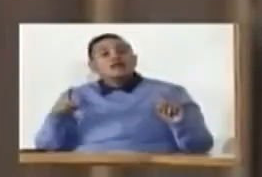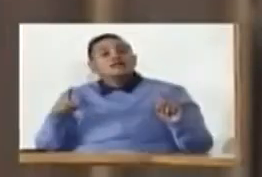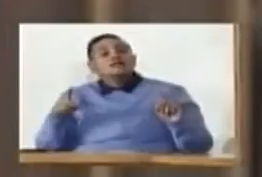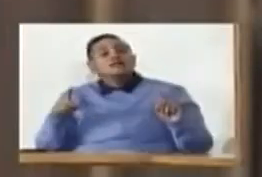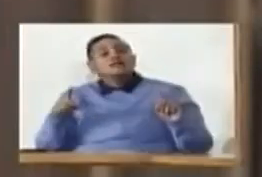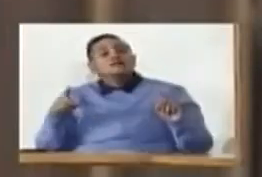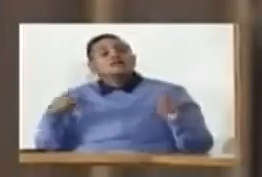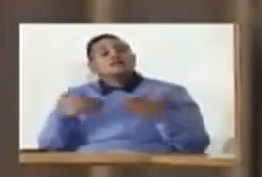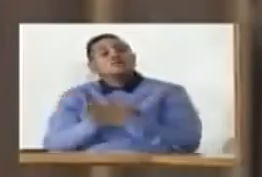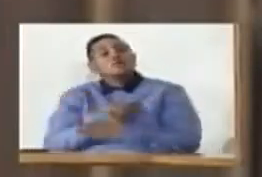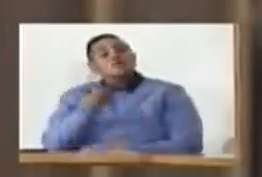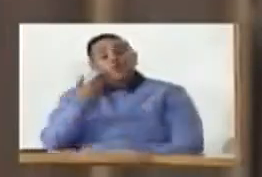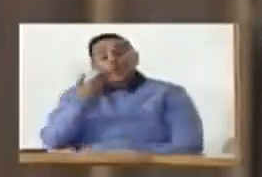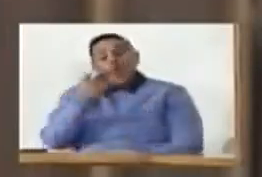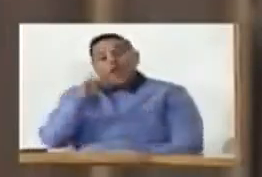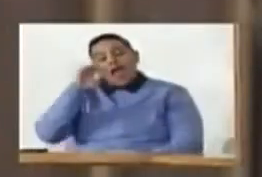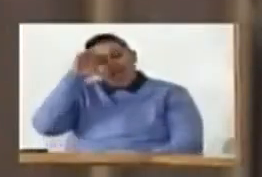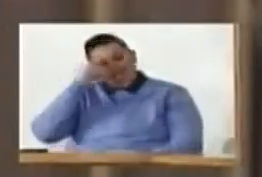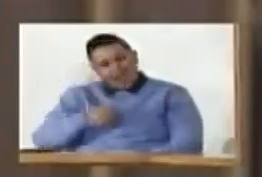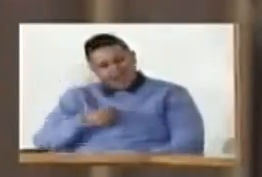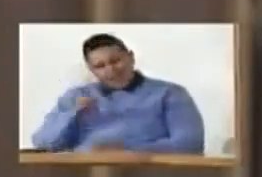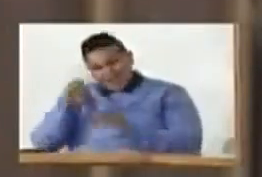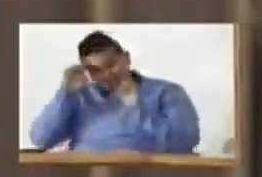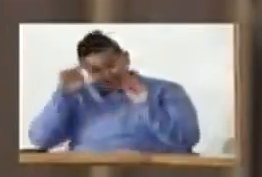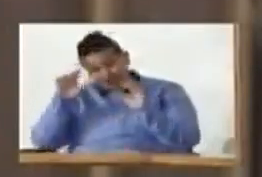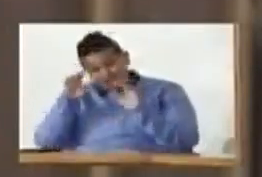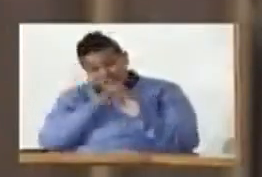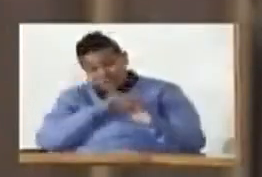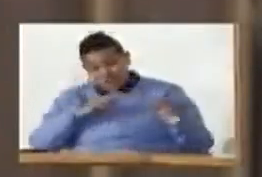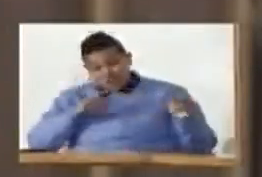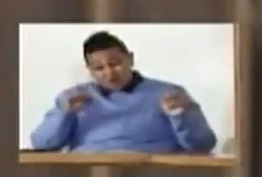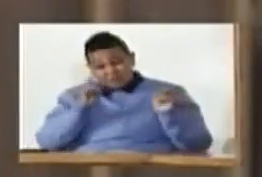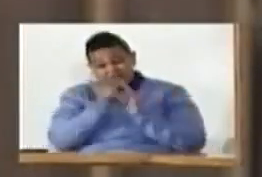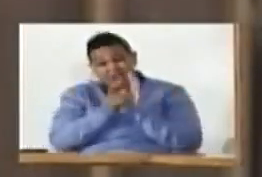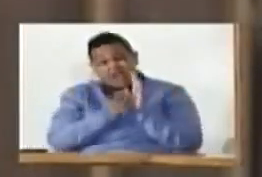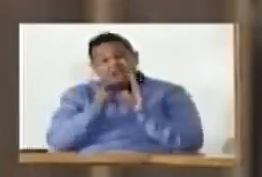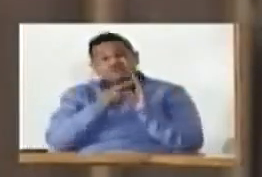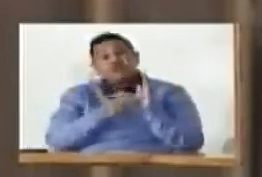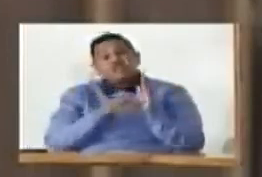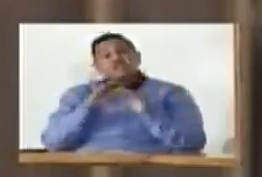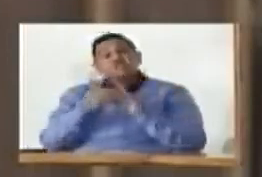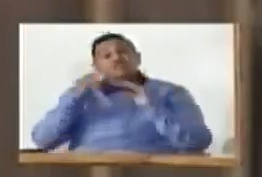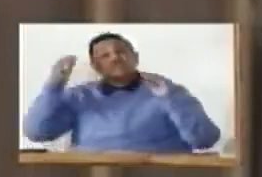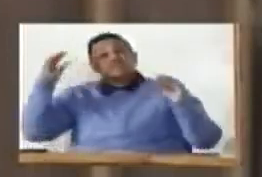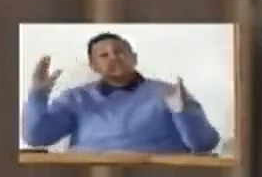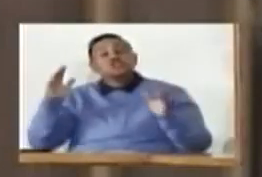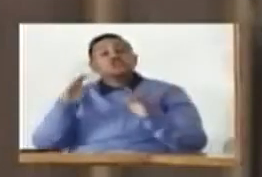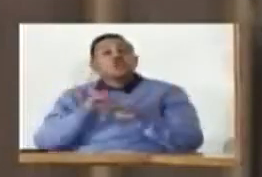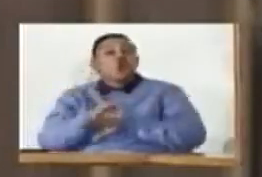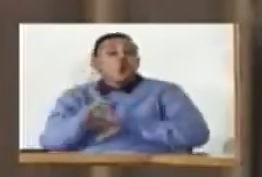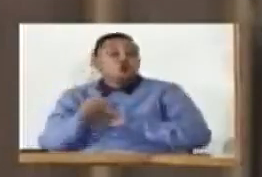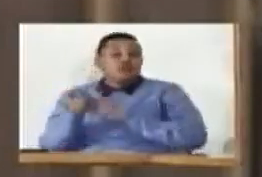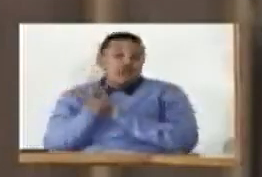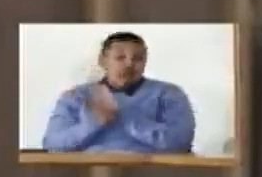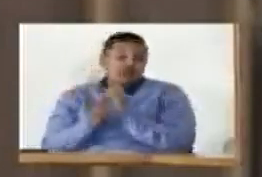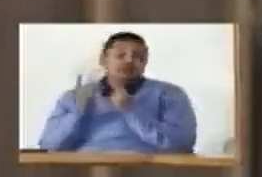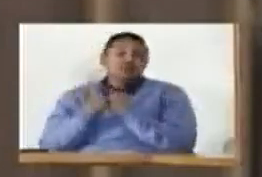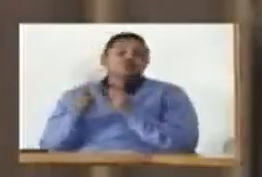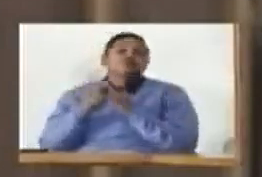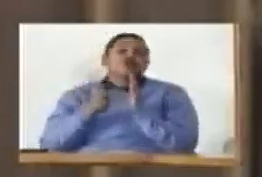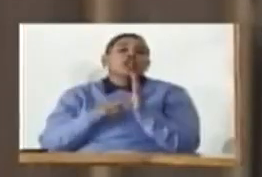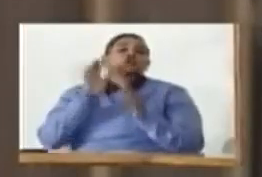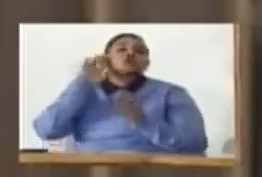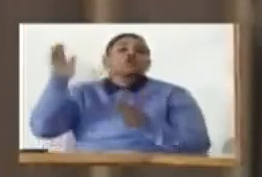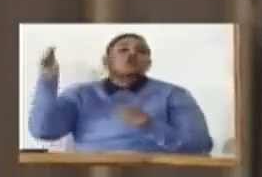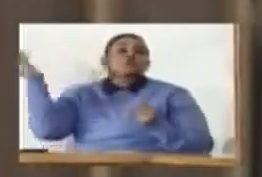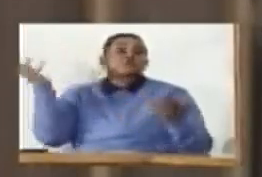Higher Education Commission Act and regulations and the Jamaica Teaching Council Act and regulations will also